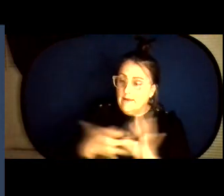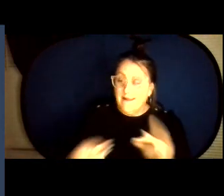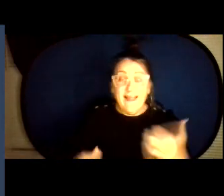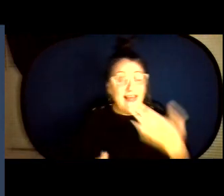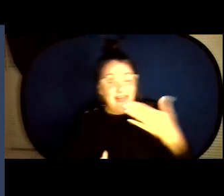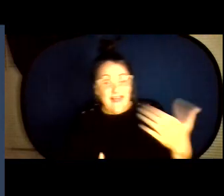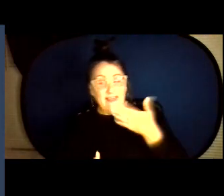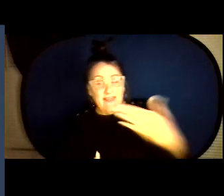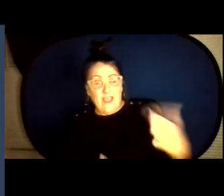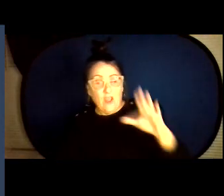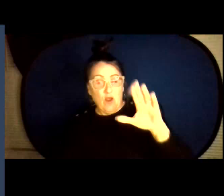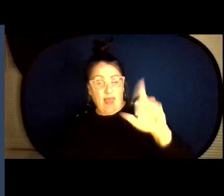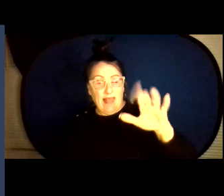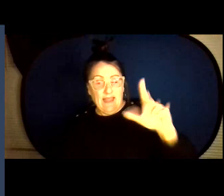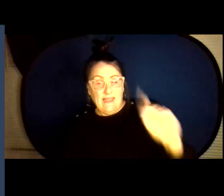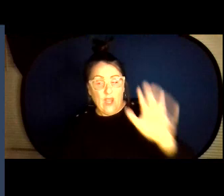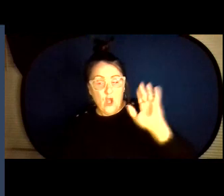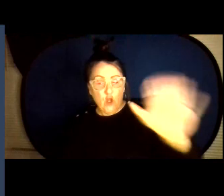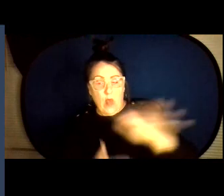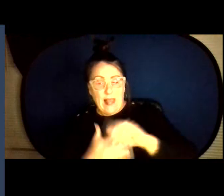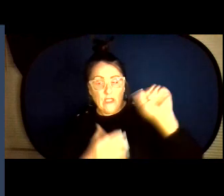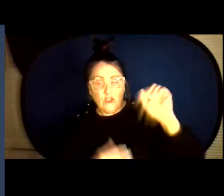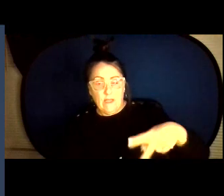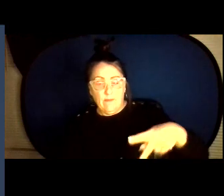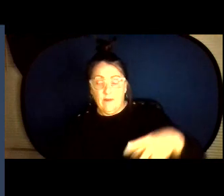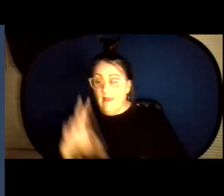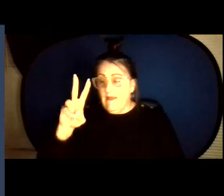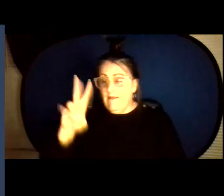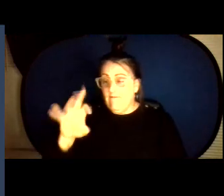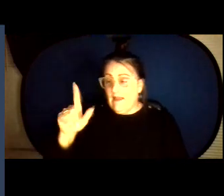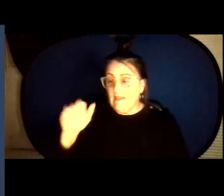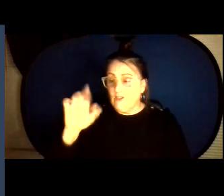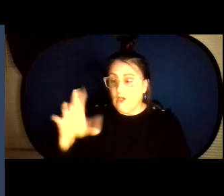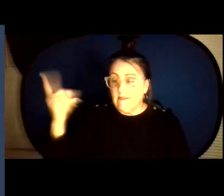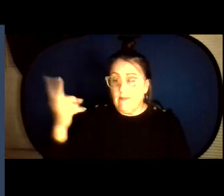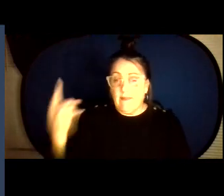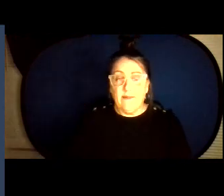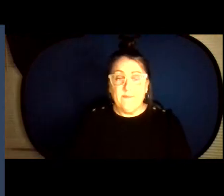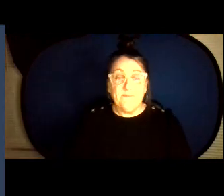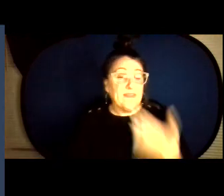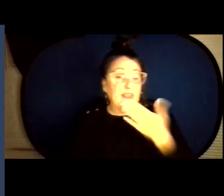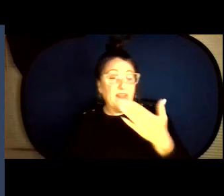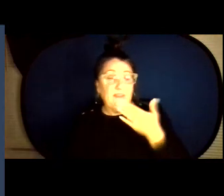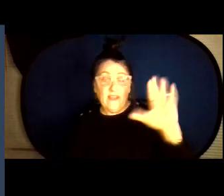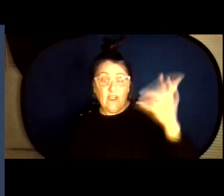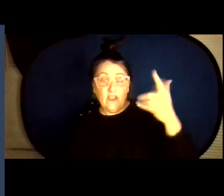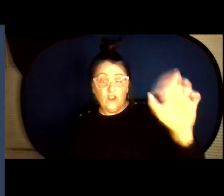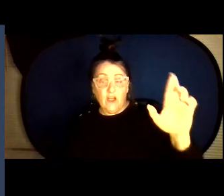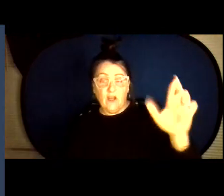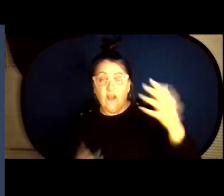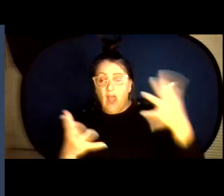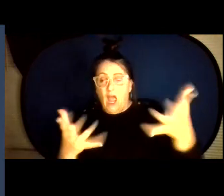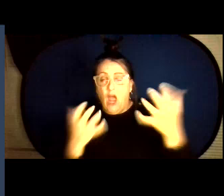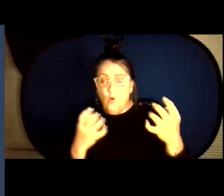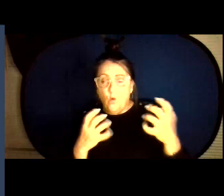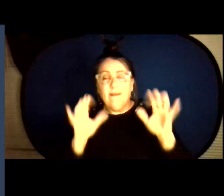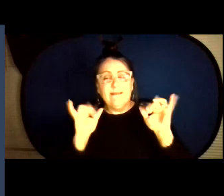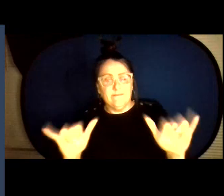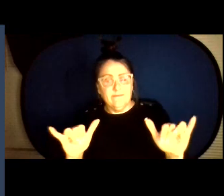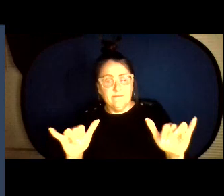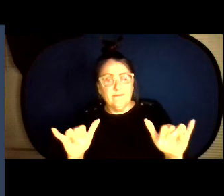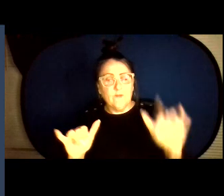Commissioner Elliott. Next up is Vice Chair Fulcom. Thank you, Mr. Chair. And I just want to ditto